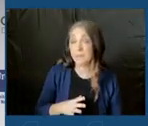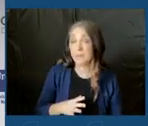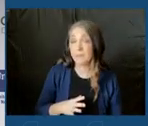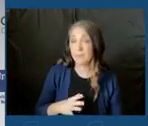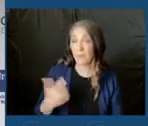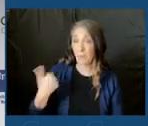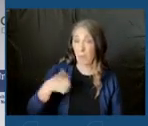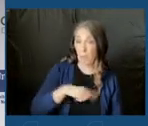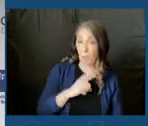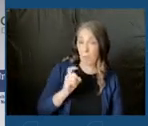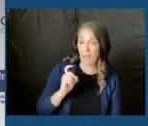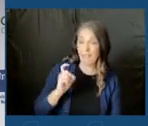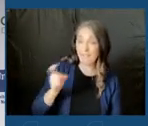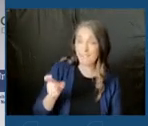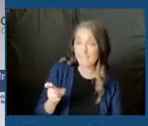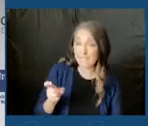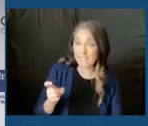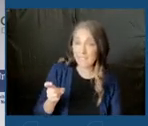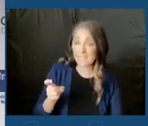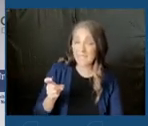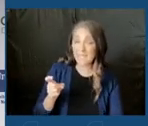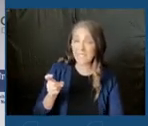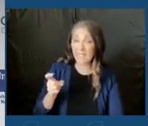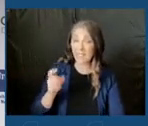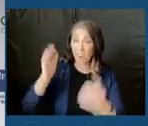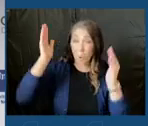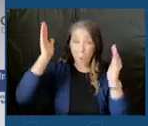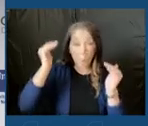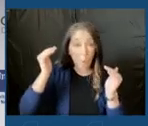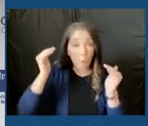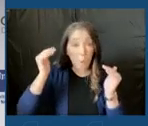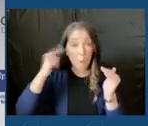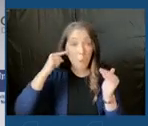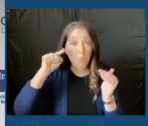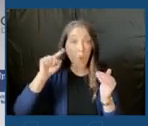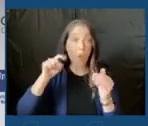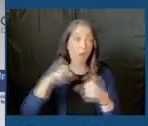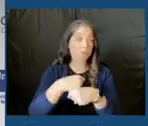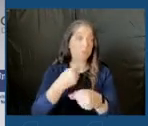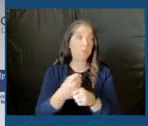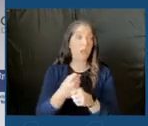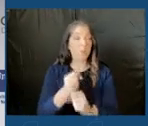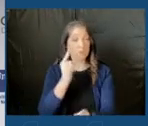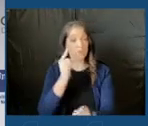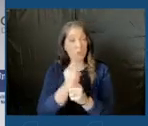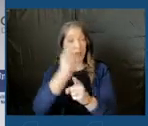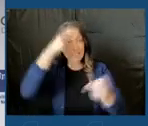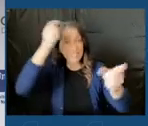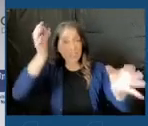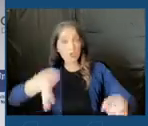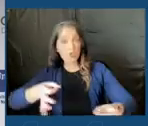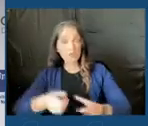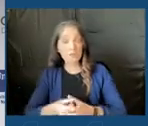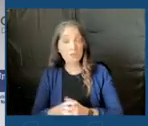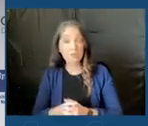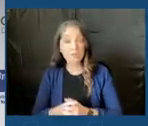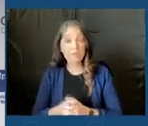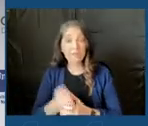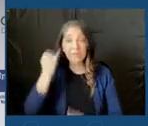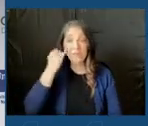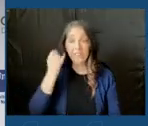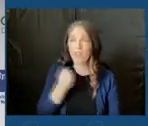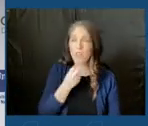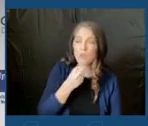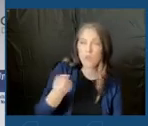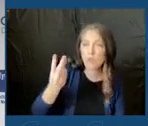them the hope they need to make the right decision when they're in about 12, 13, 14, when they